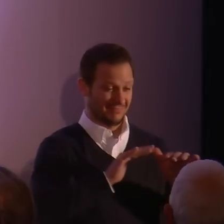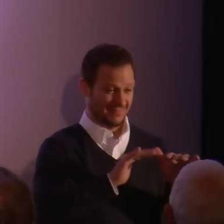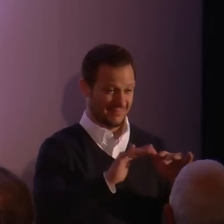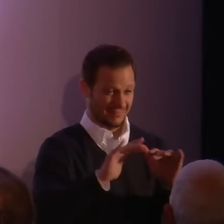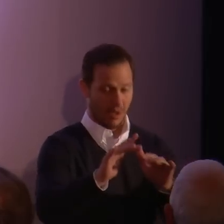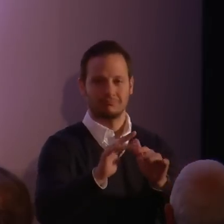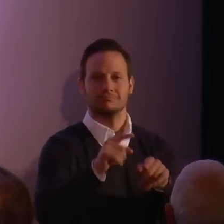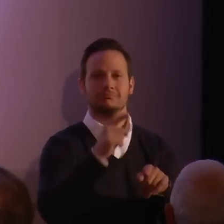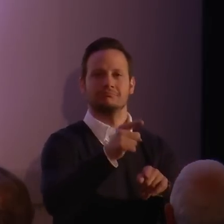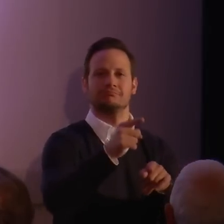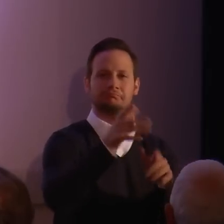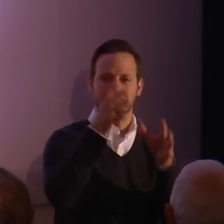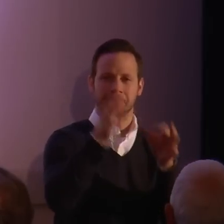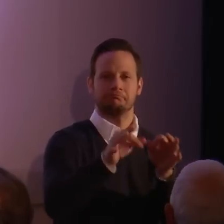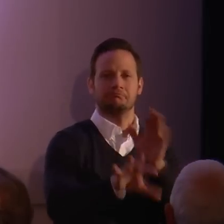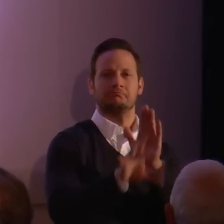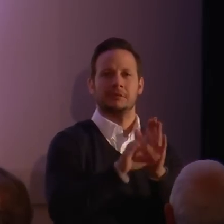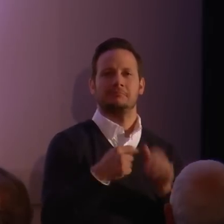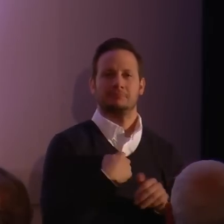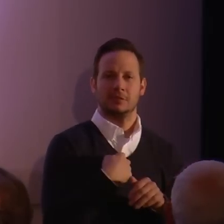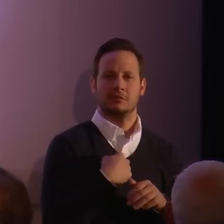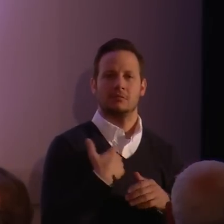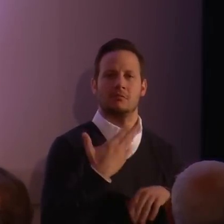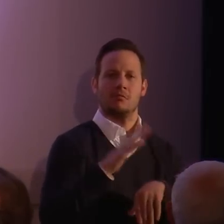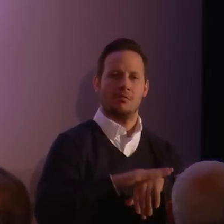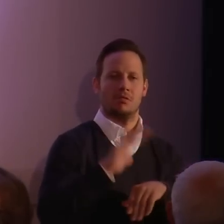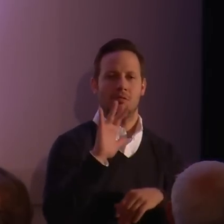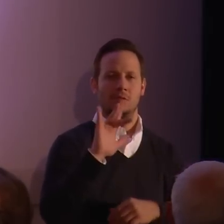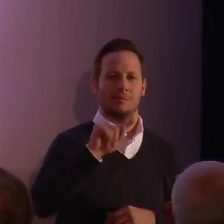made the cut to be a part of the cast of the 25th season of Survivor.